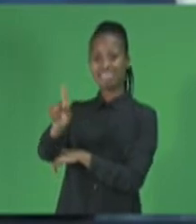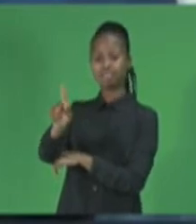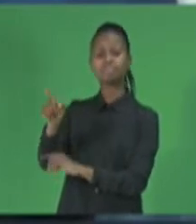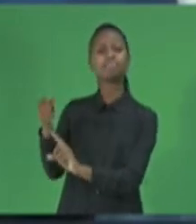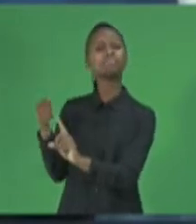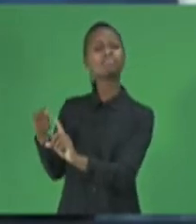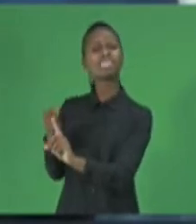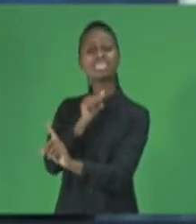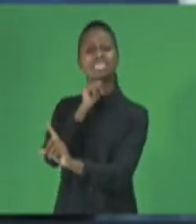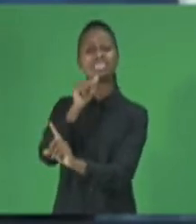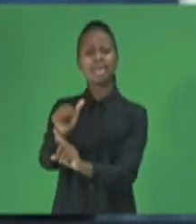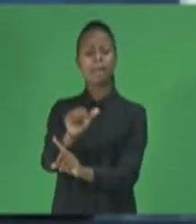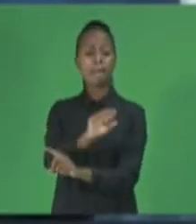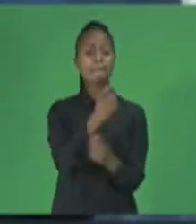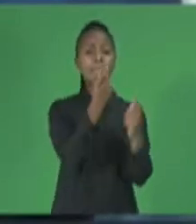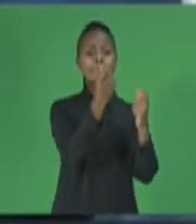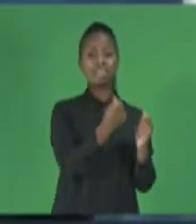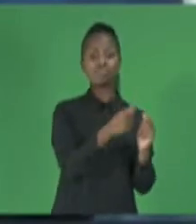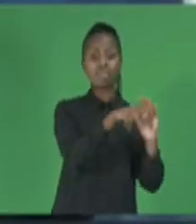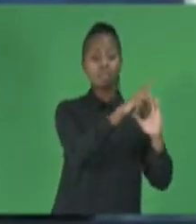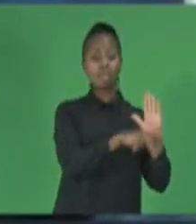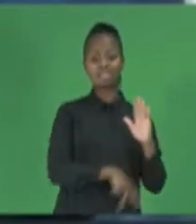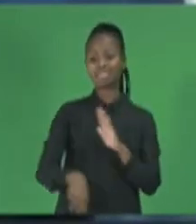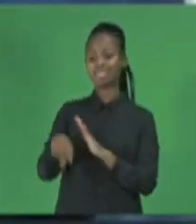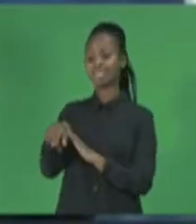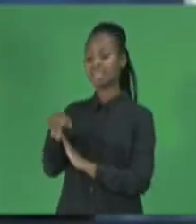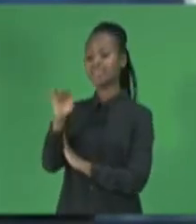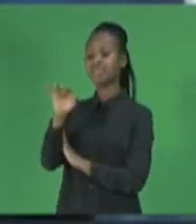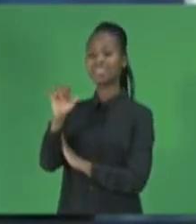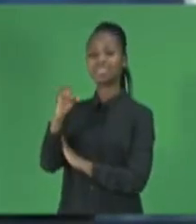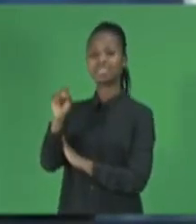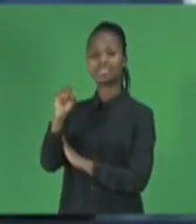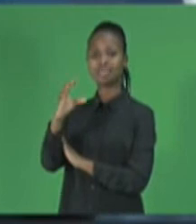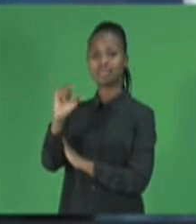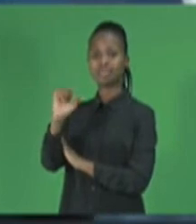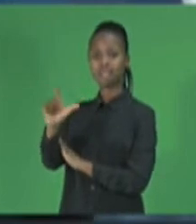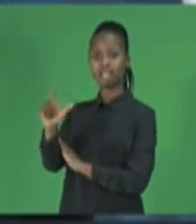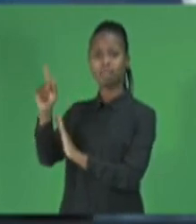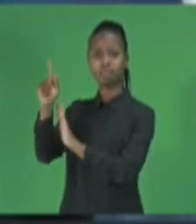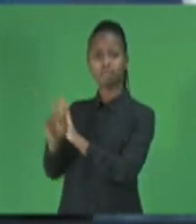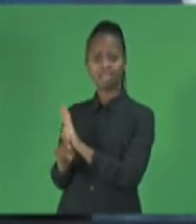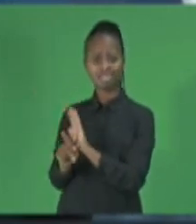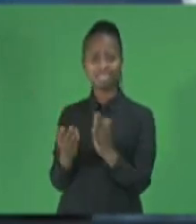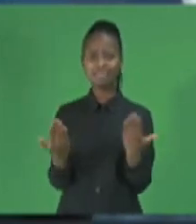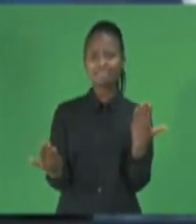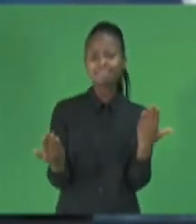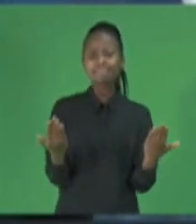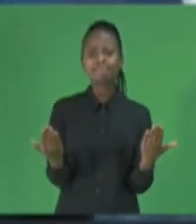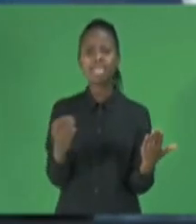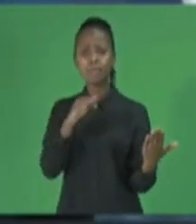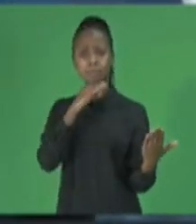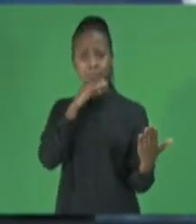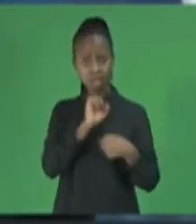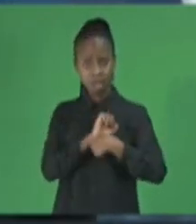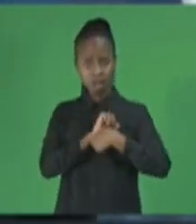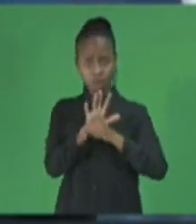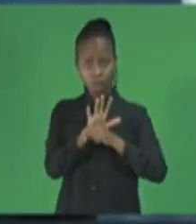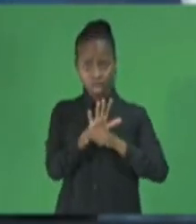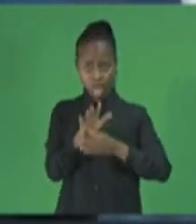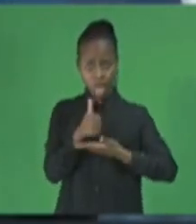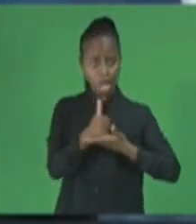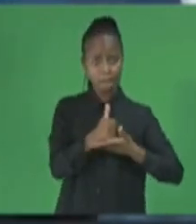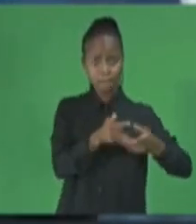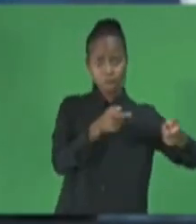and fiscal policy? Is the current constitutional arrangement still fit for purpose? Interest